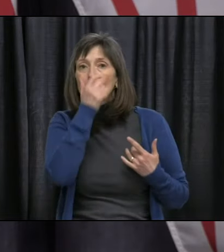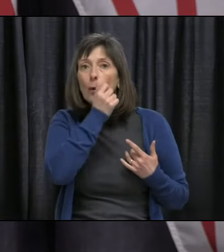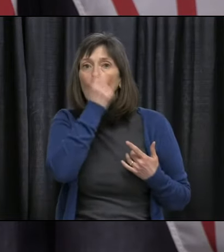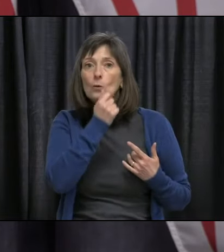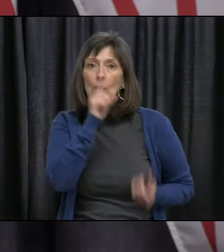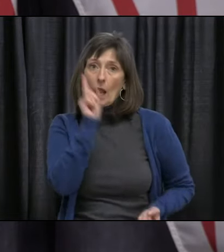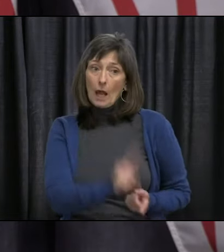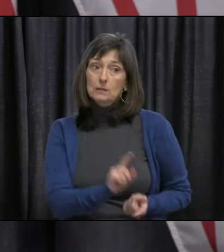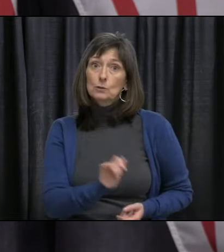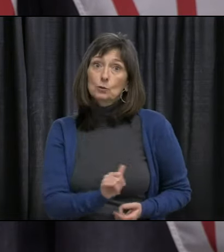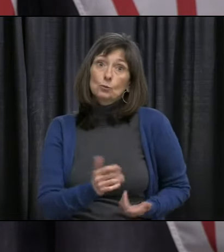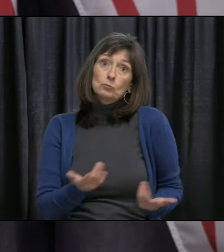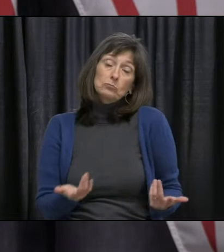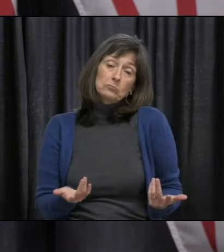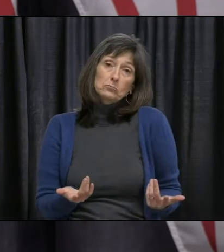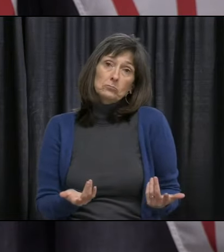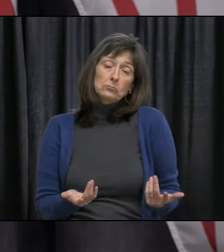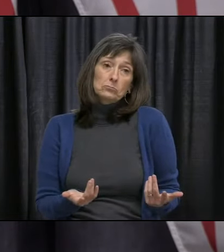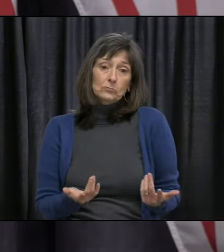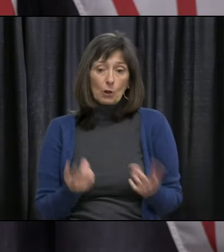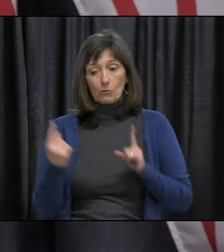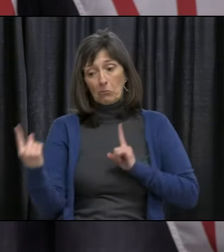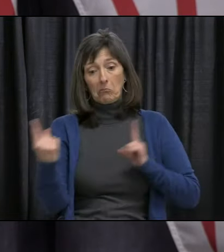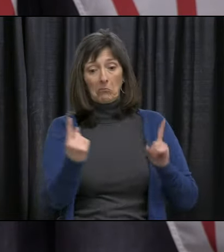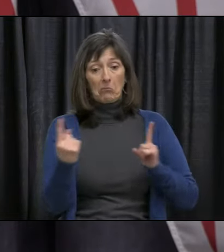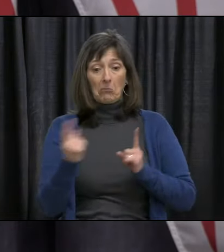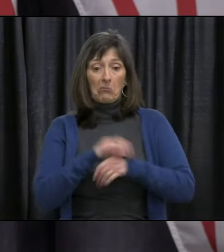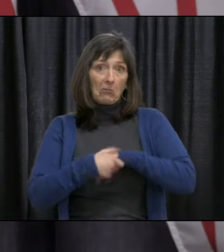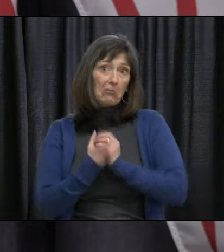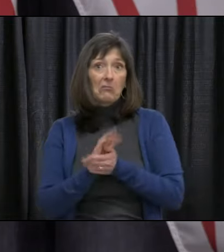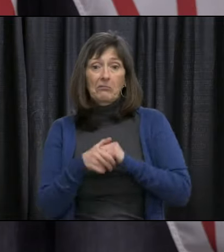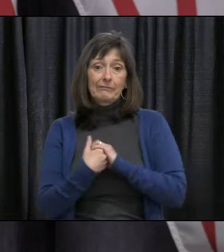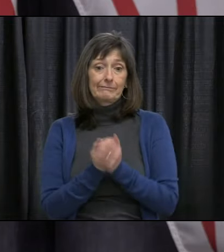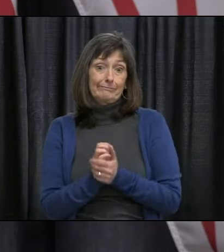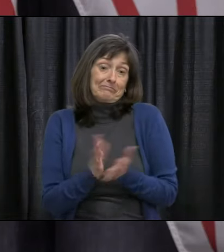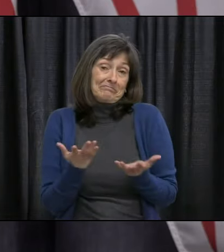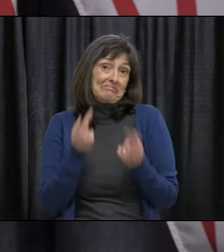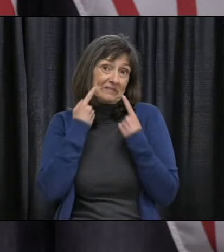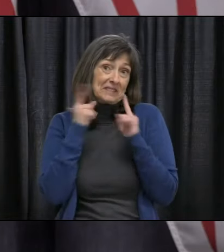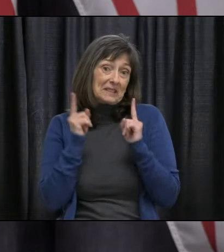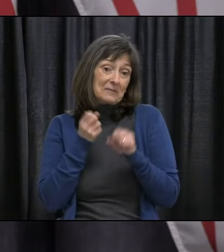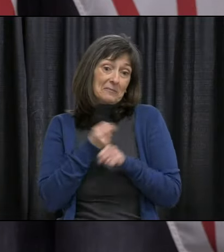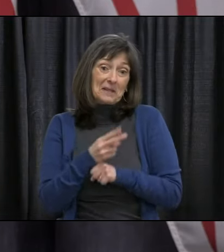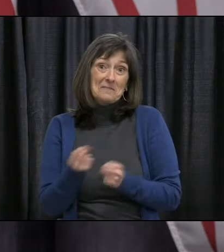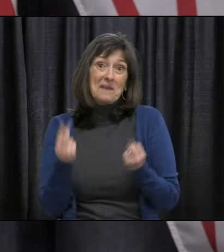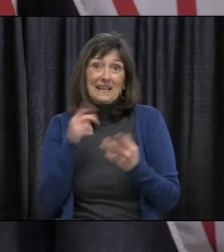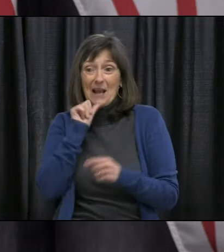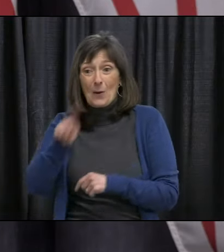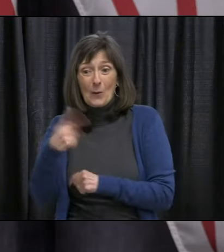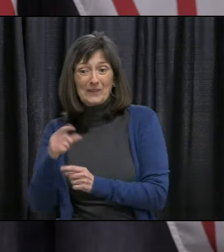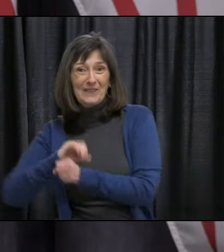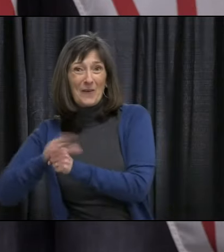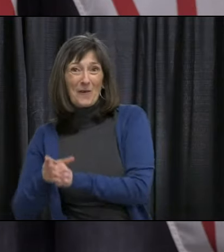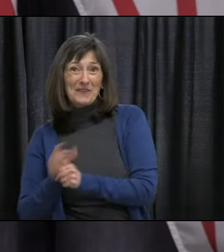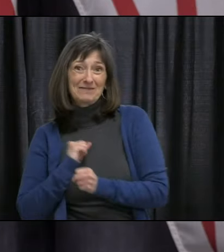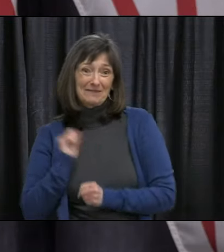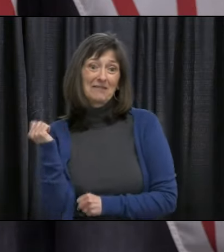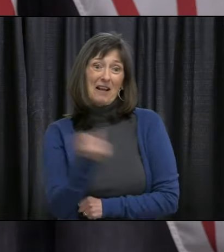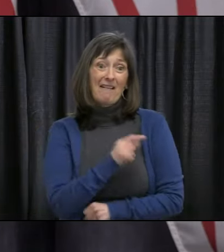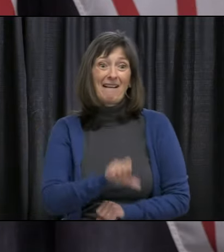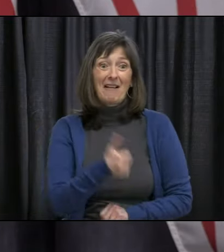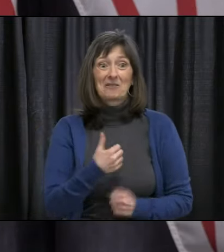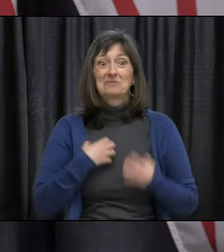as well. So, this social distancing and staying at home does wonders for reducing the spread of